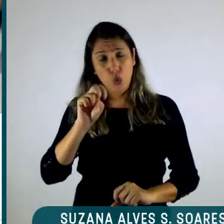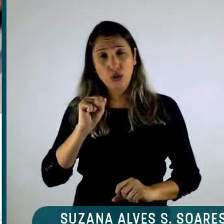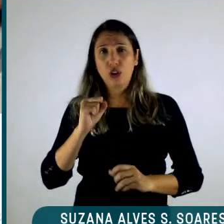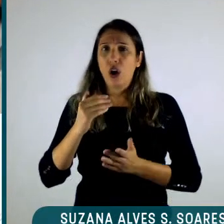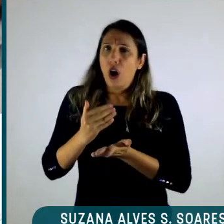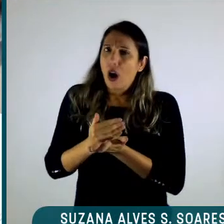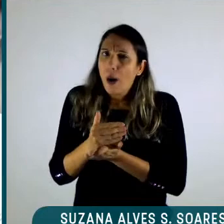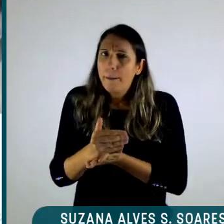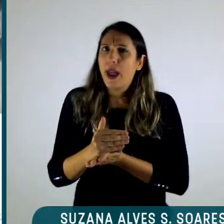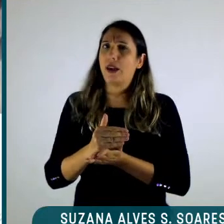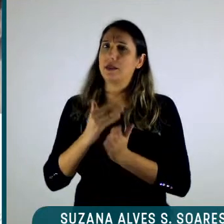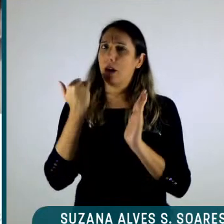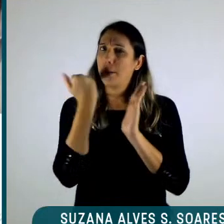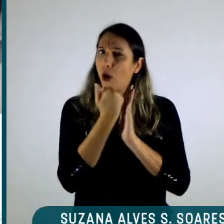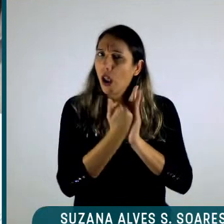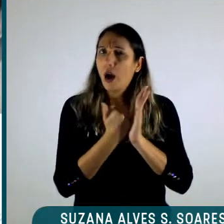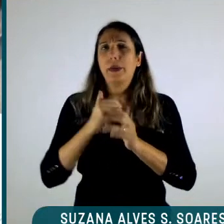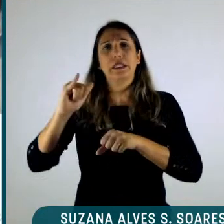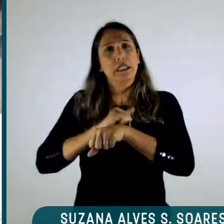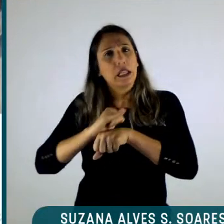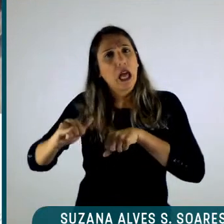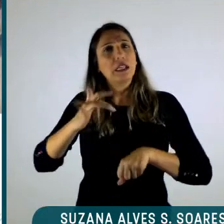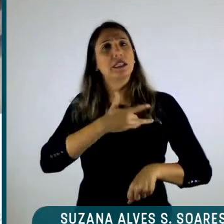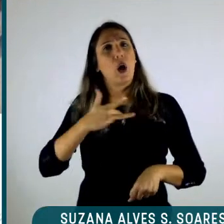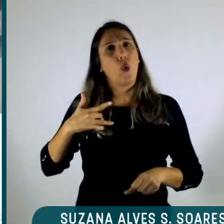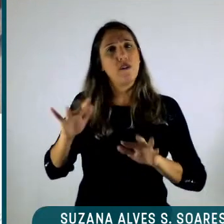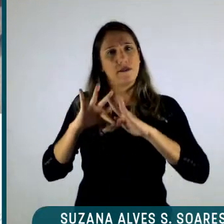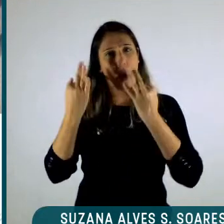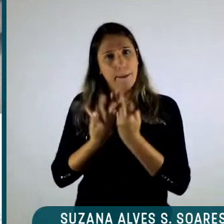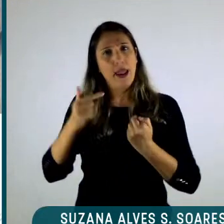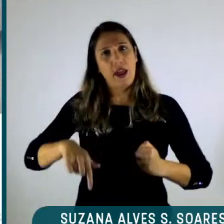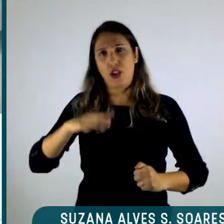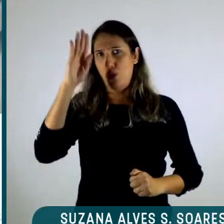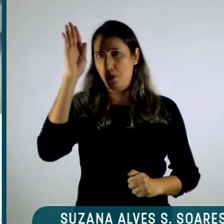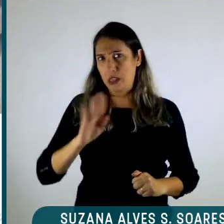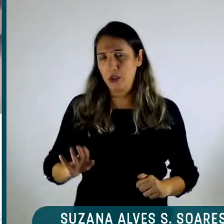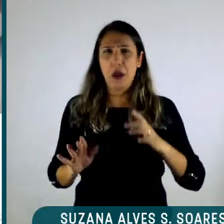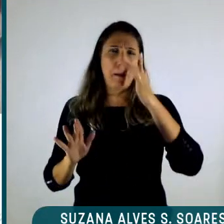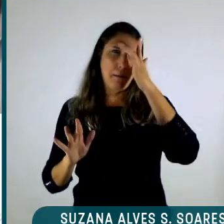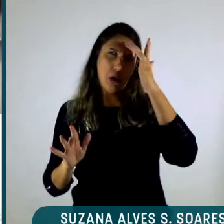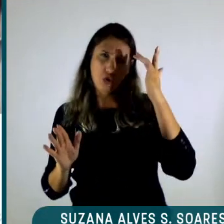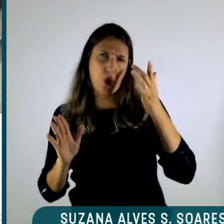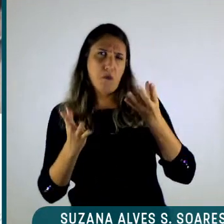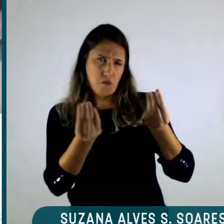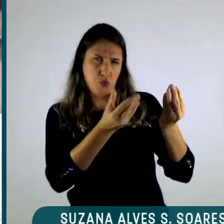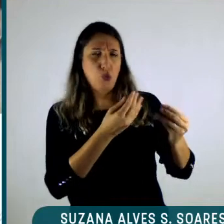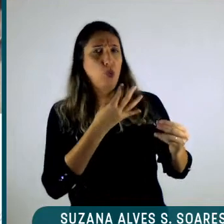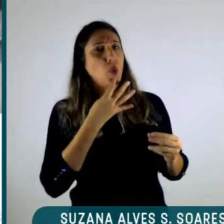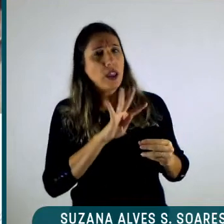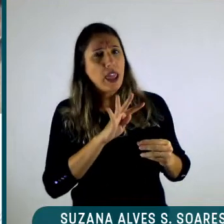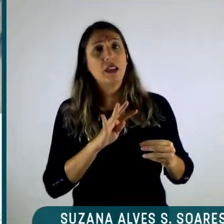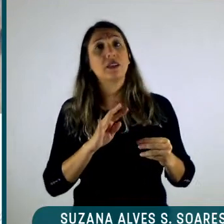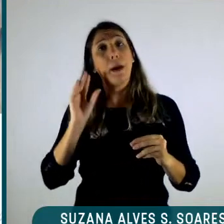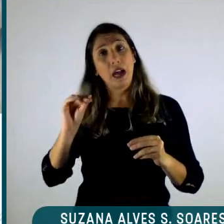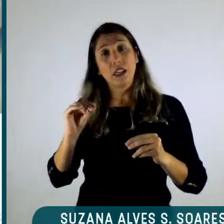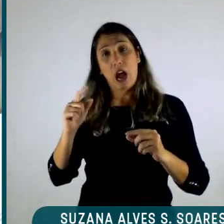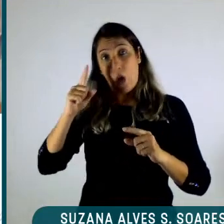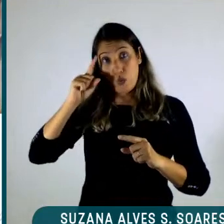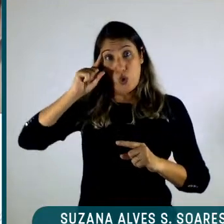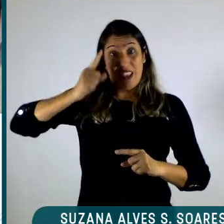that when you look at the SUS, its entire